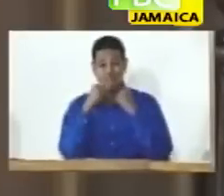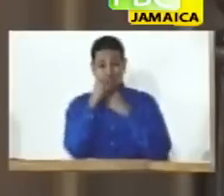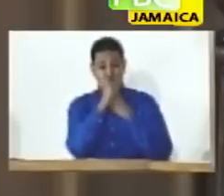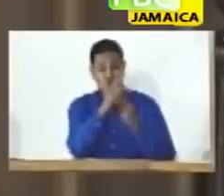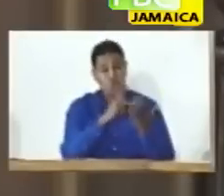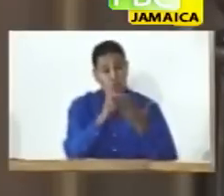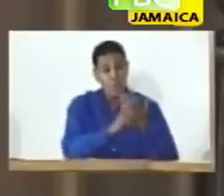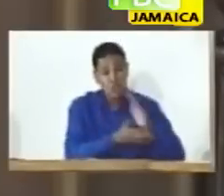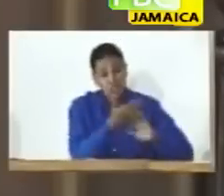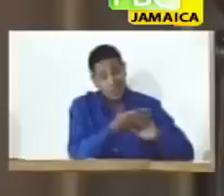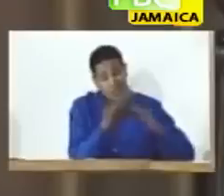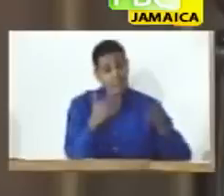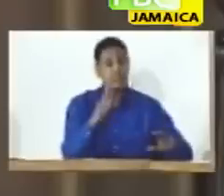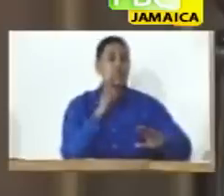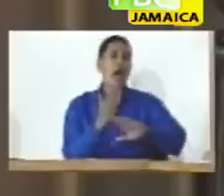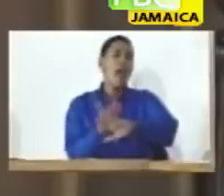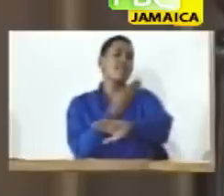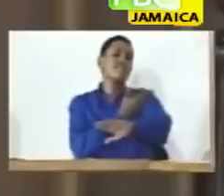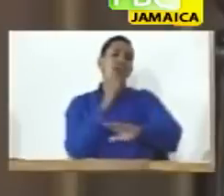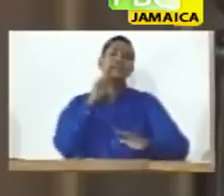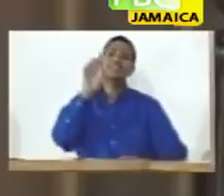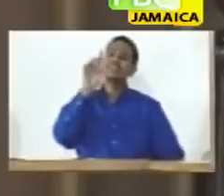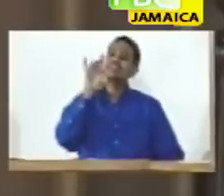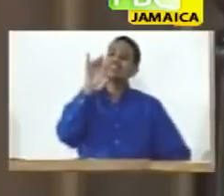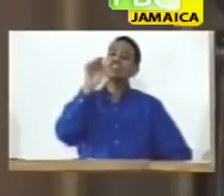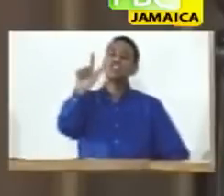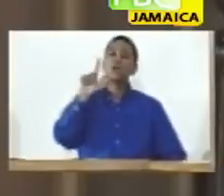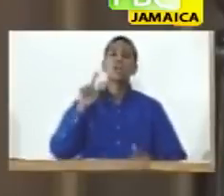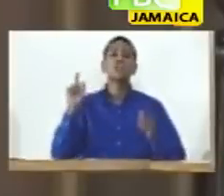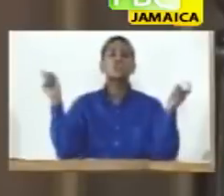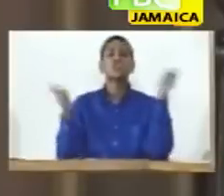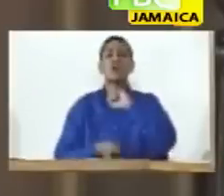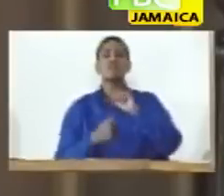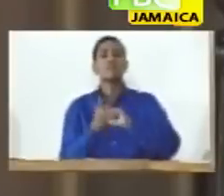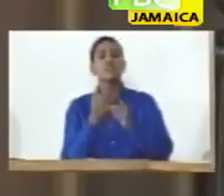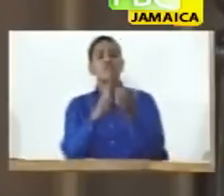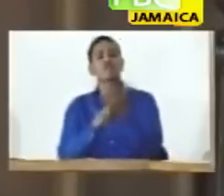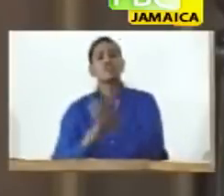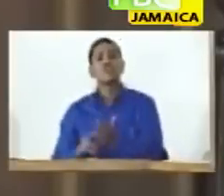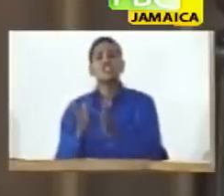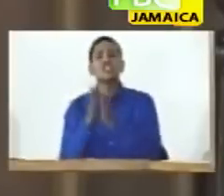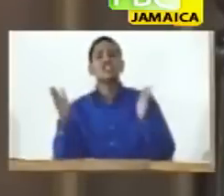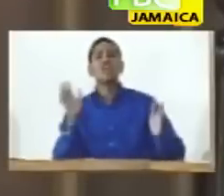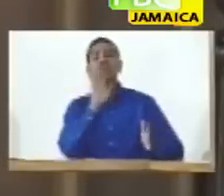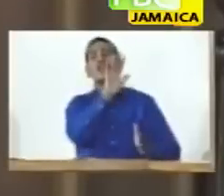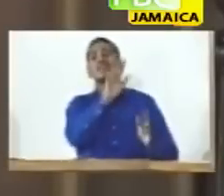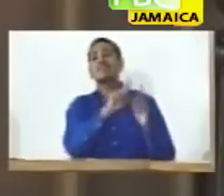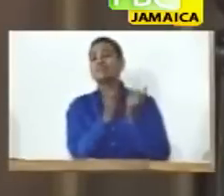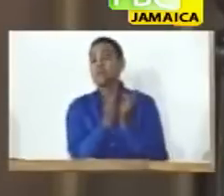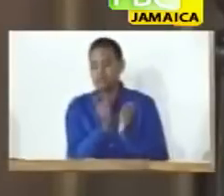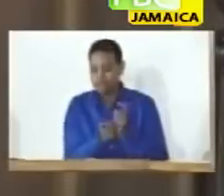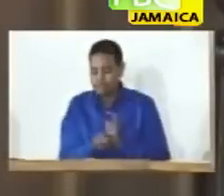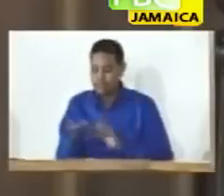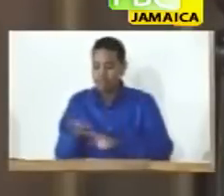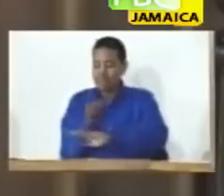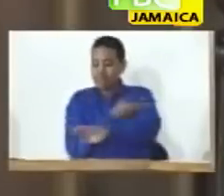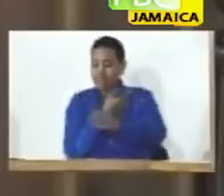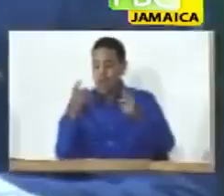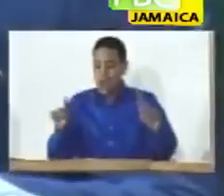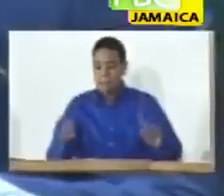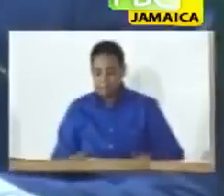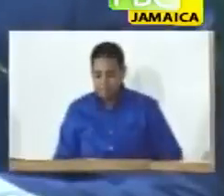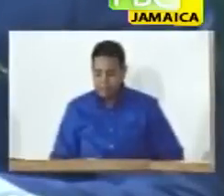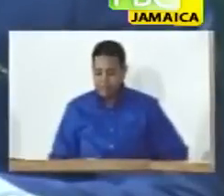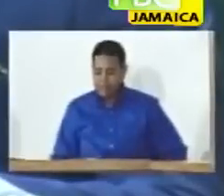and advance the digital transformation of the Registrar General's Department. The